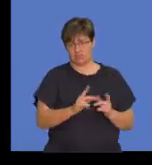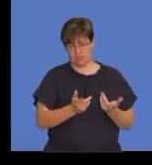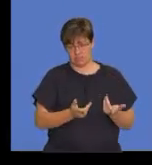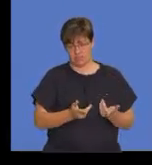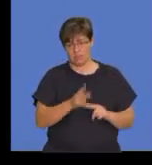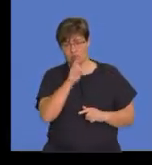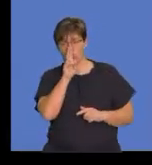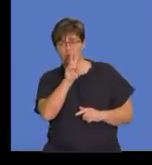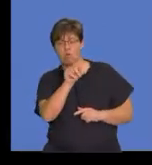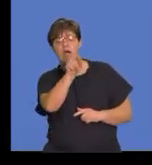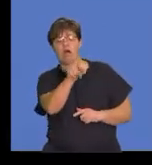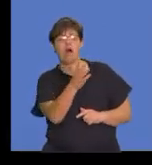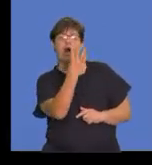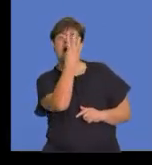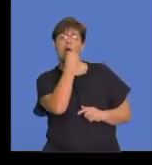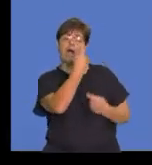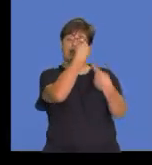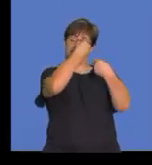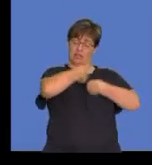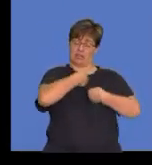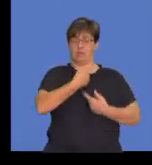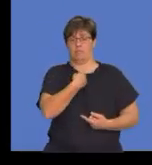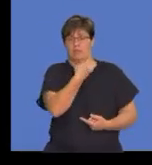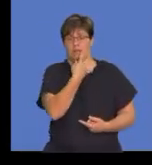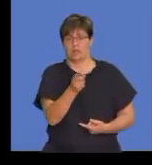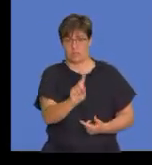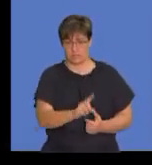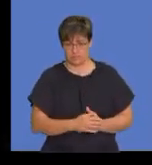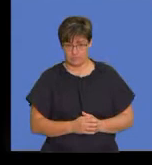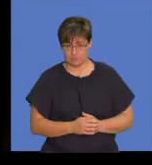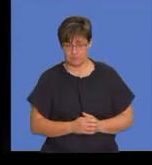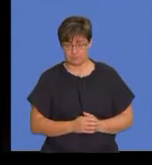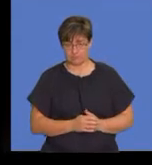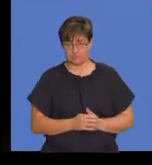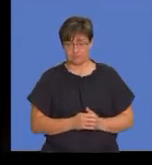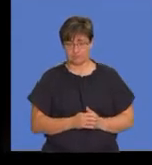need to look at what is the instruction at the time.